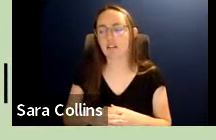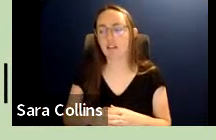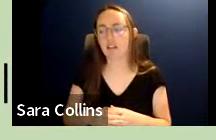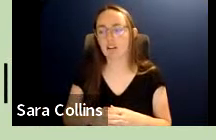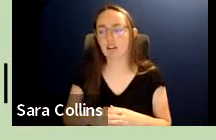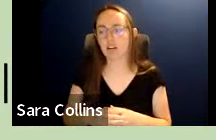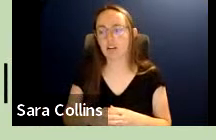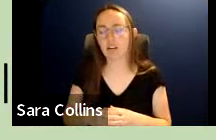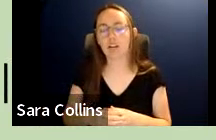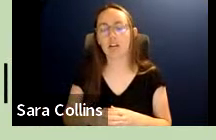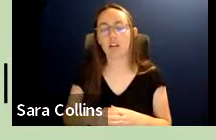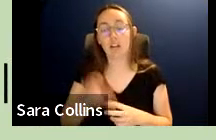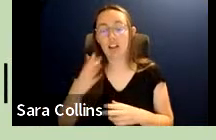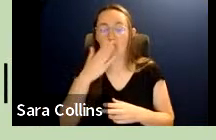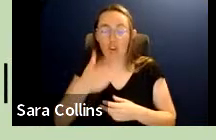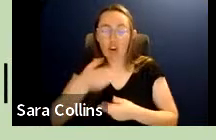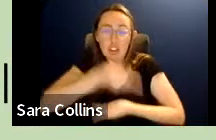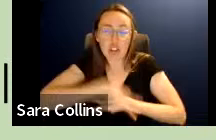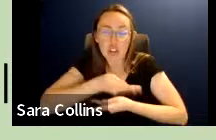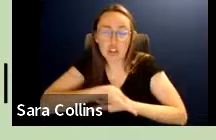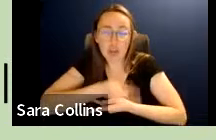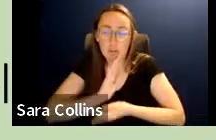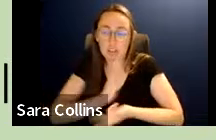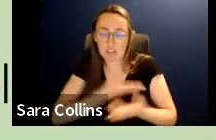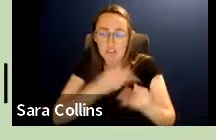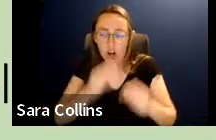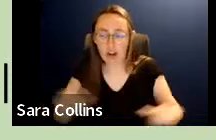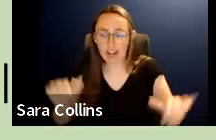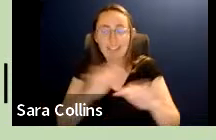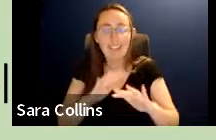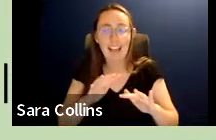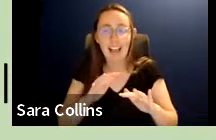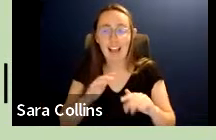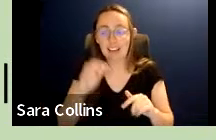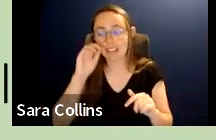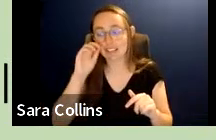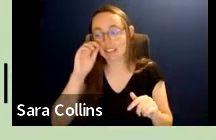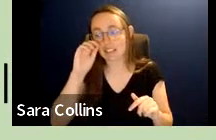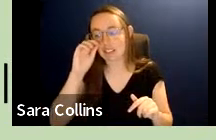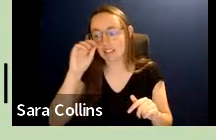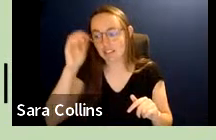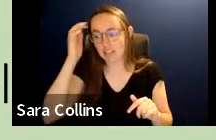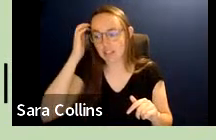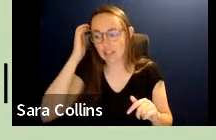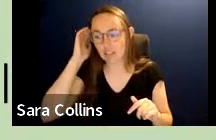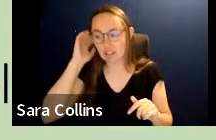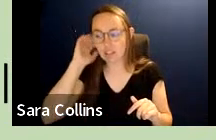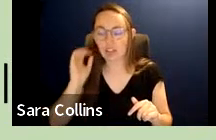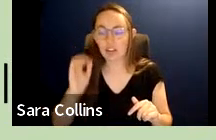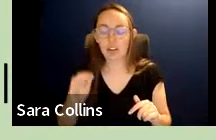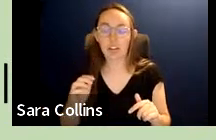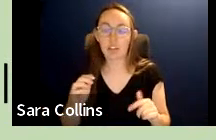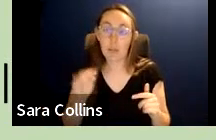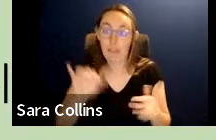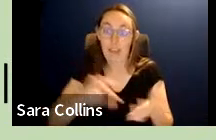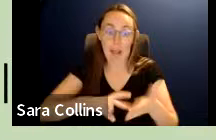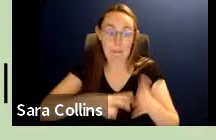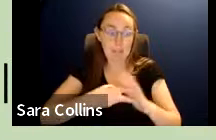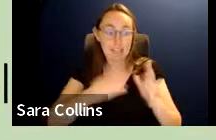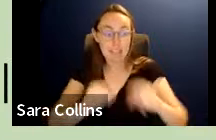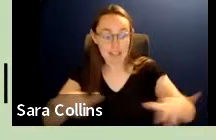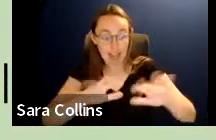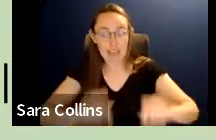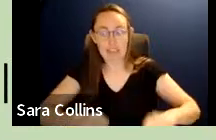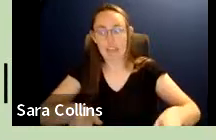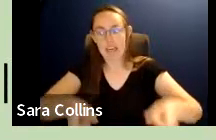be good stewards of our land and allow the land to give back to us, in the future if we take care of it. And so that's really important